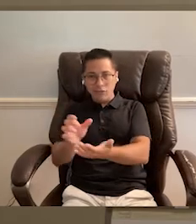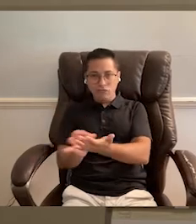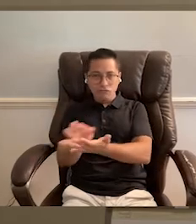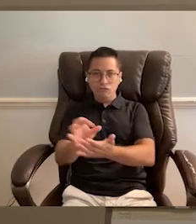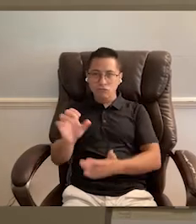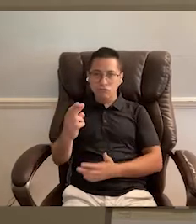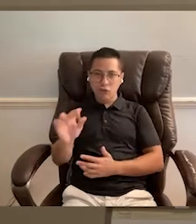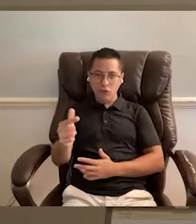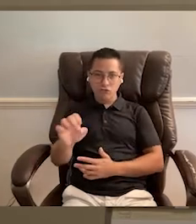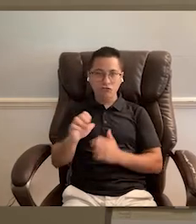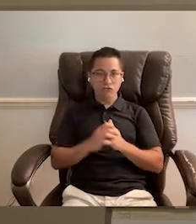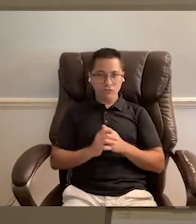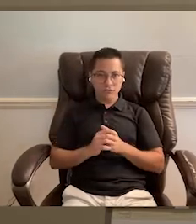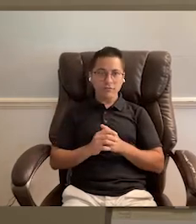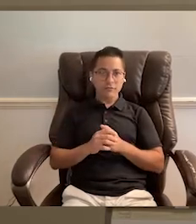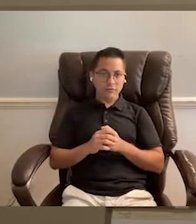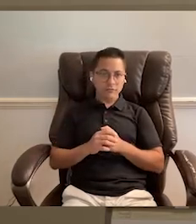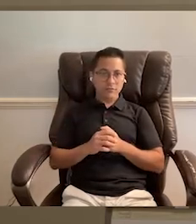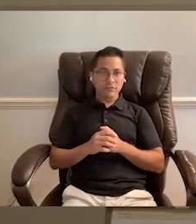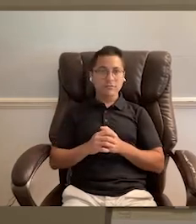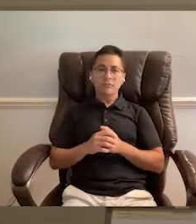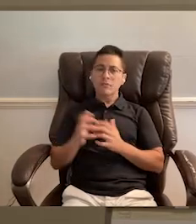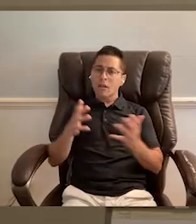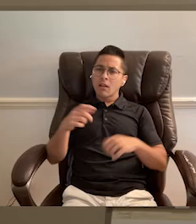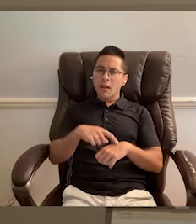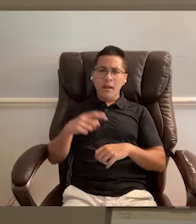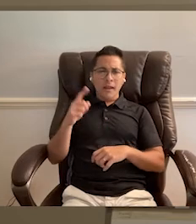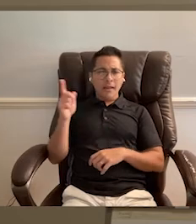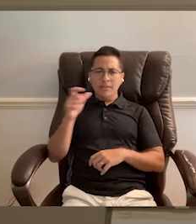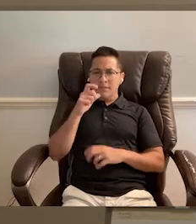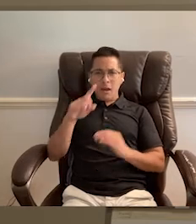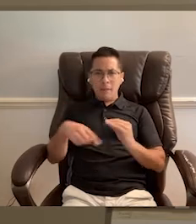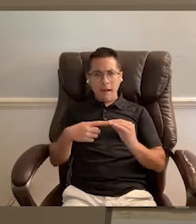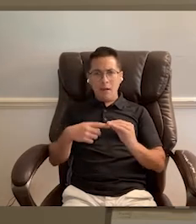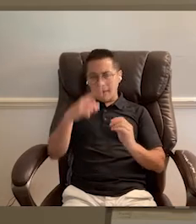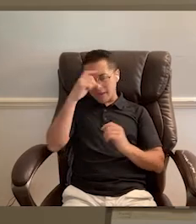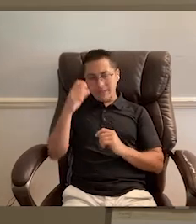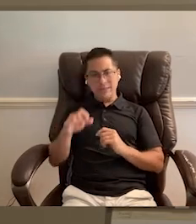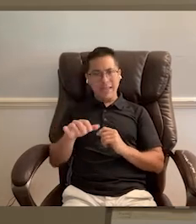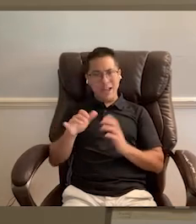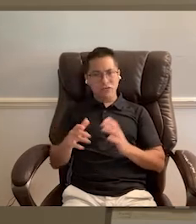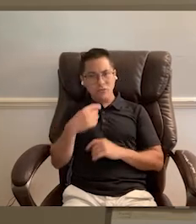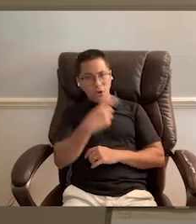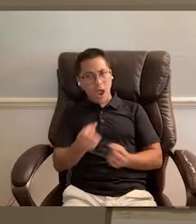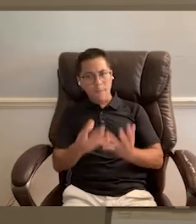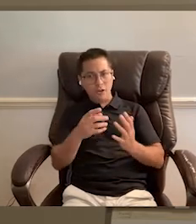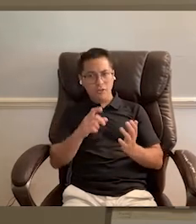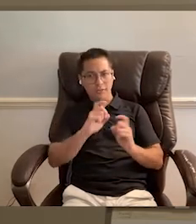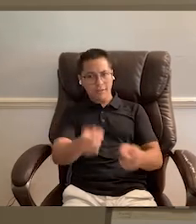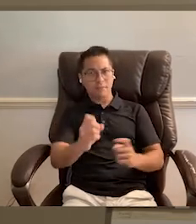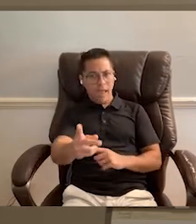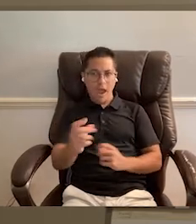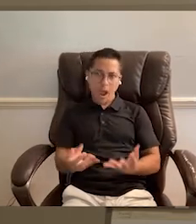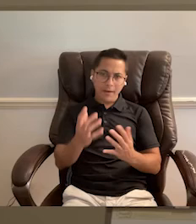again, how to interact with people, how to be polite, how to, react to, maybe some uncomfortable questions and so forth. Social skills